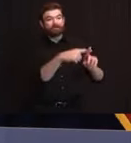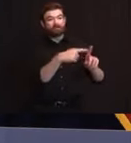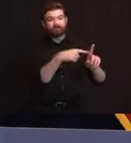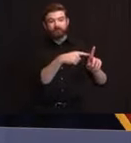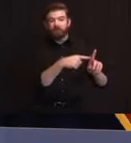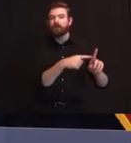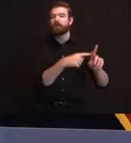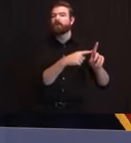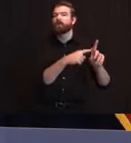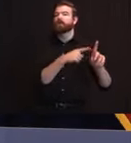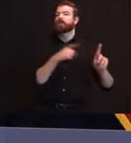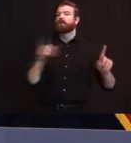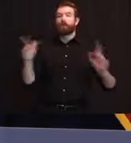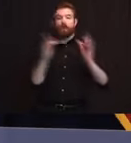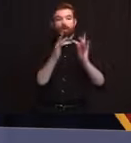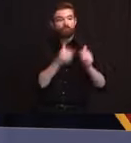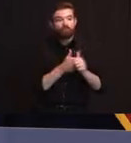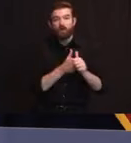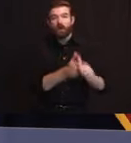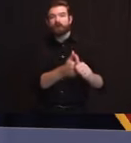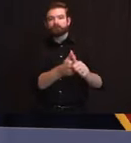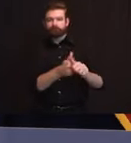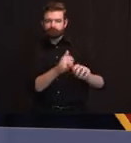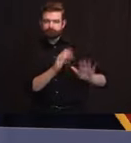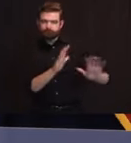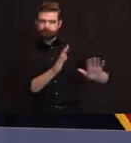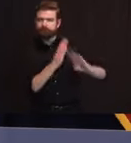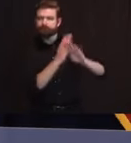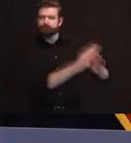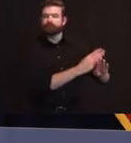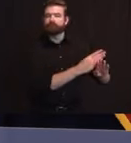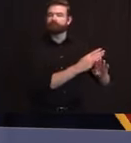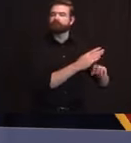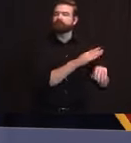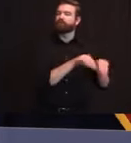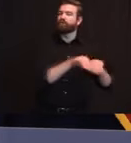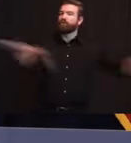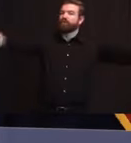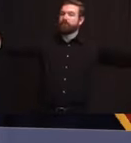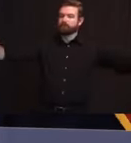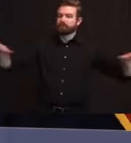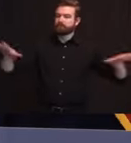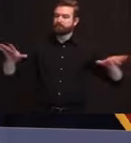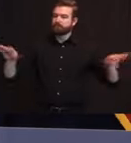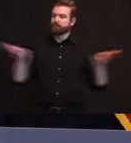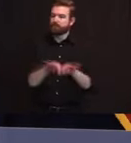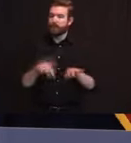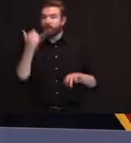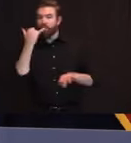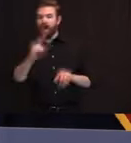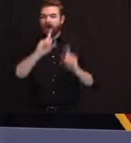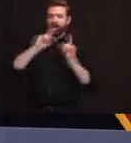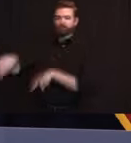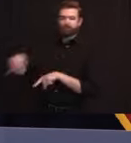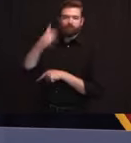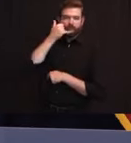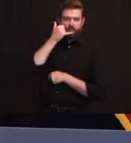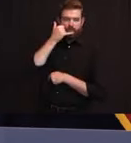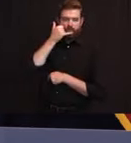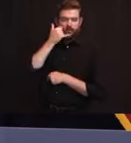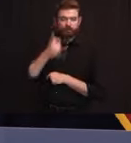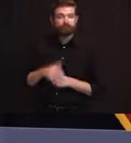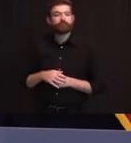slow the spread of COVID-19. And if you need to isolate, we understand the disruption that may cause to you and your family.